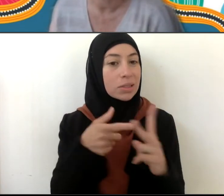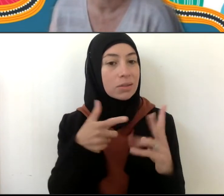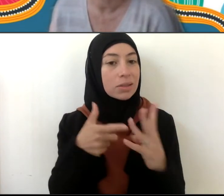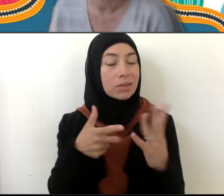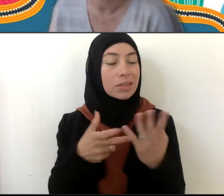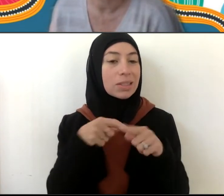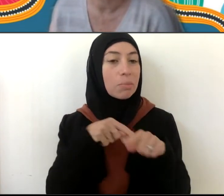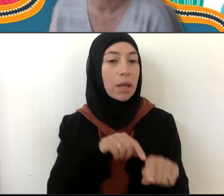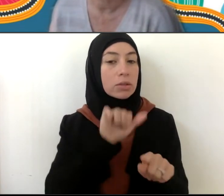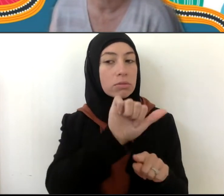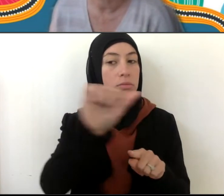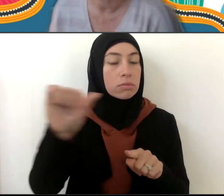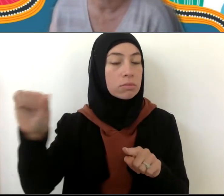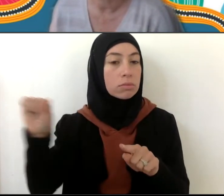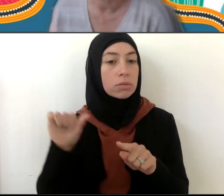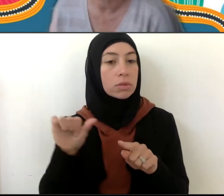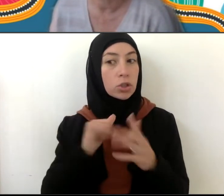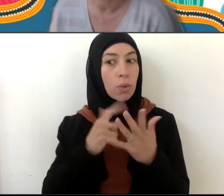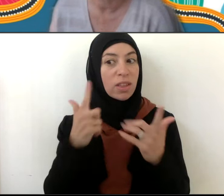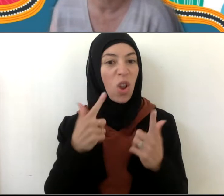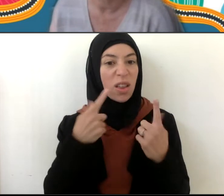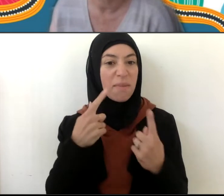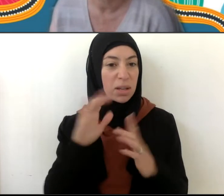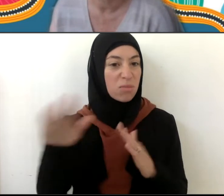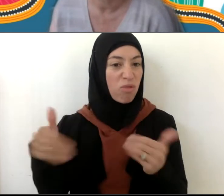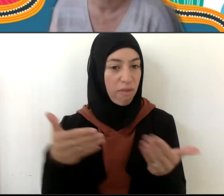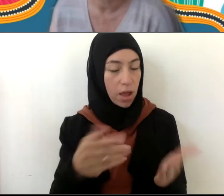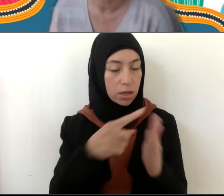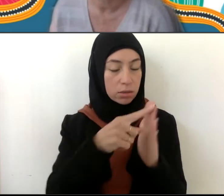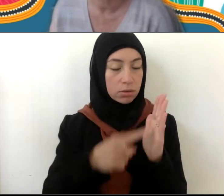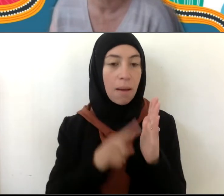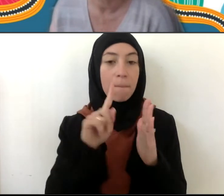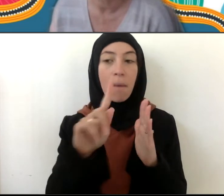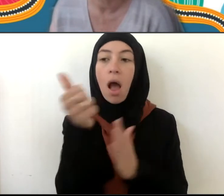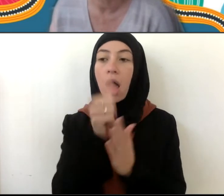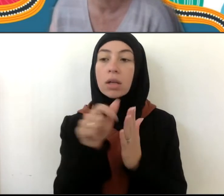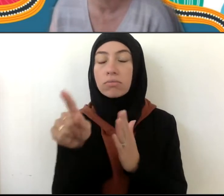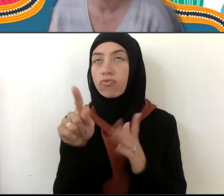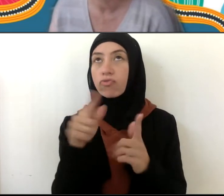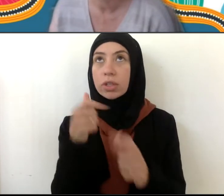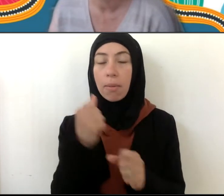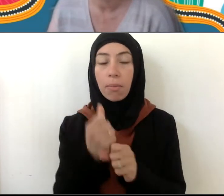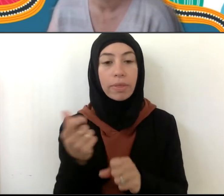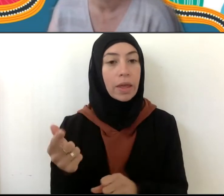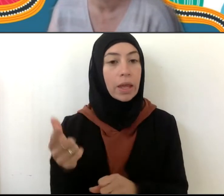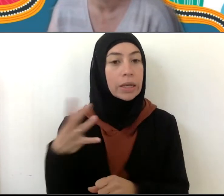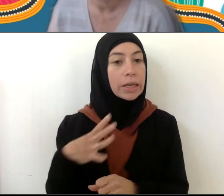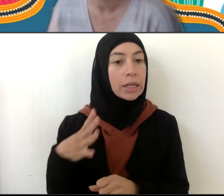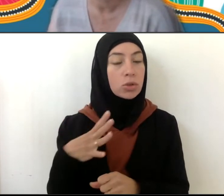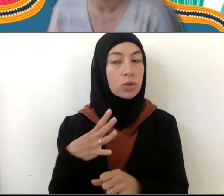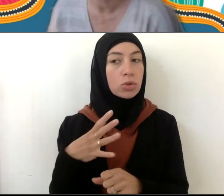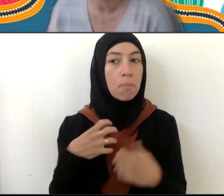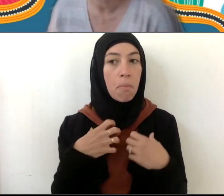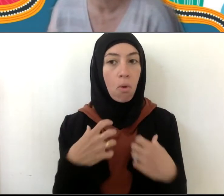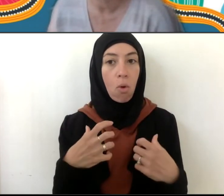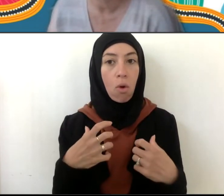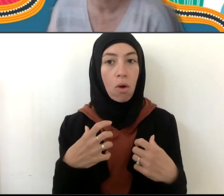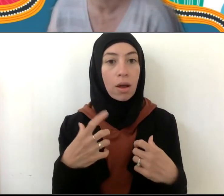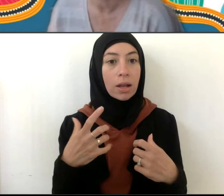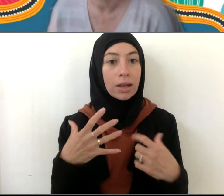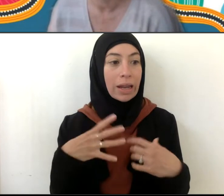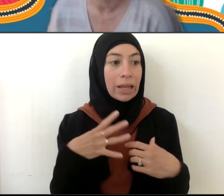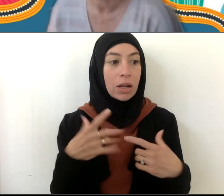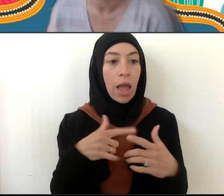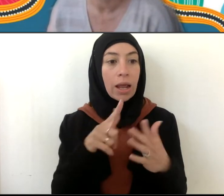more information is provided. But for instance, artists might generally need to engage some legal support for when